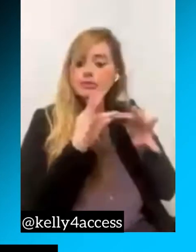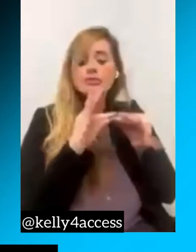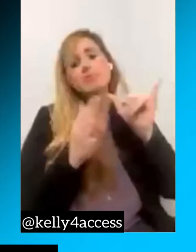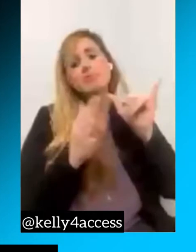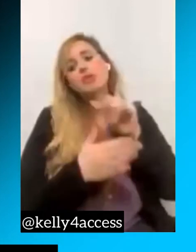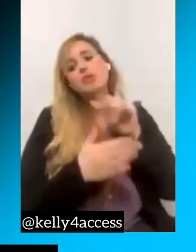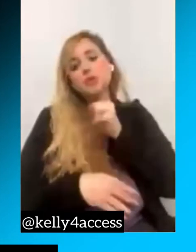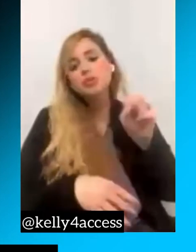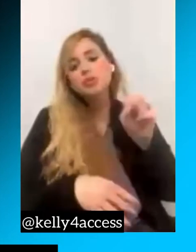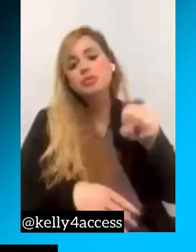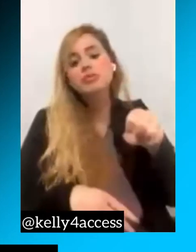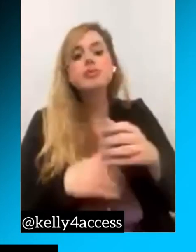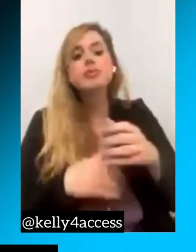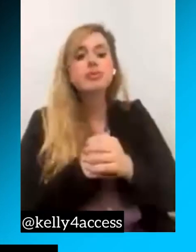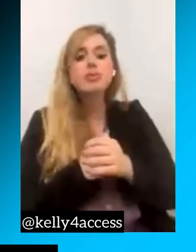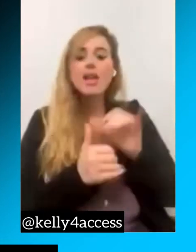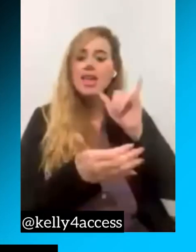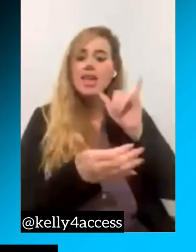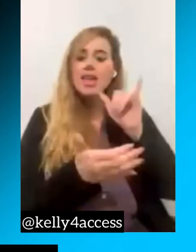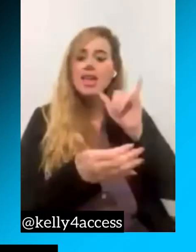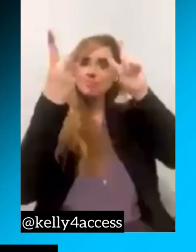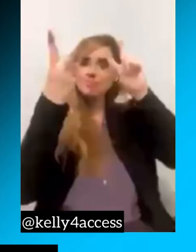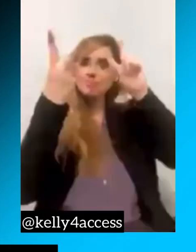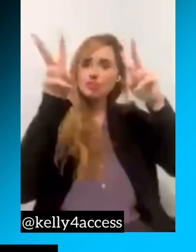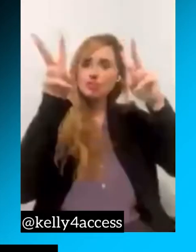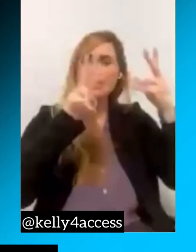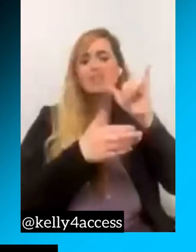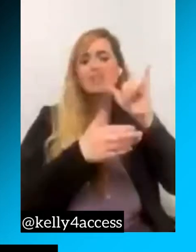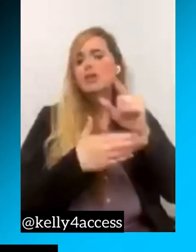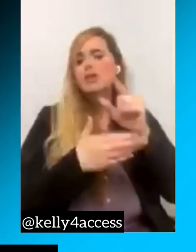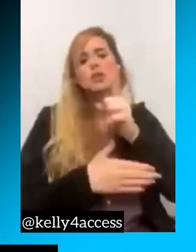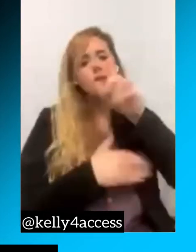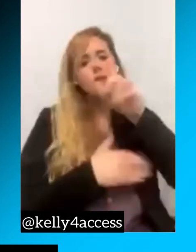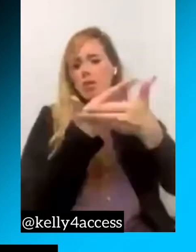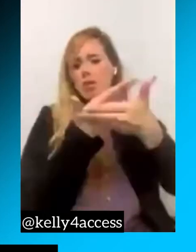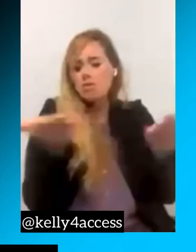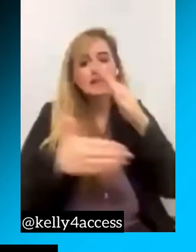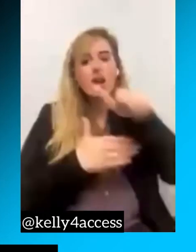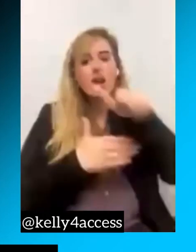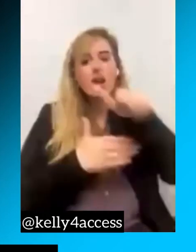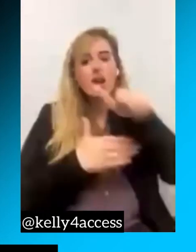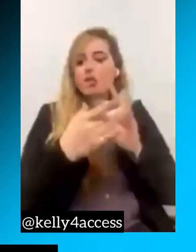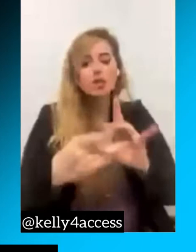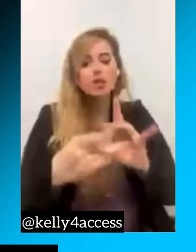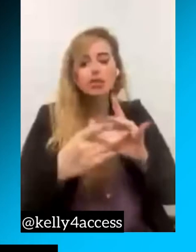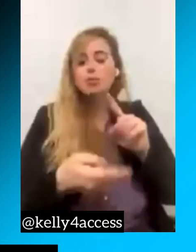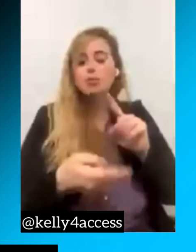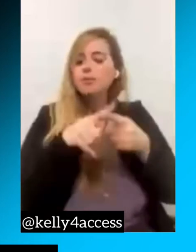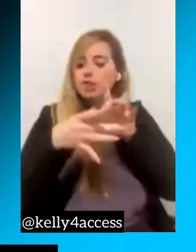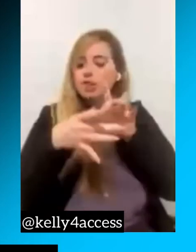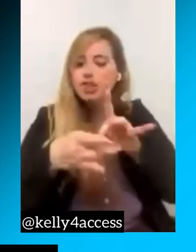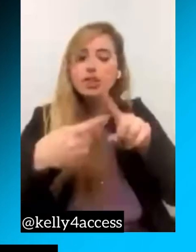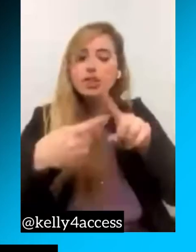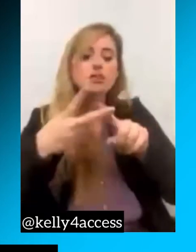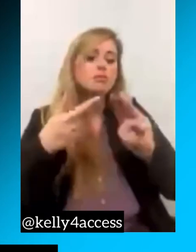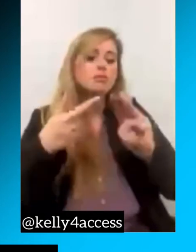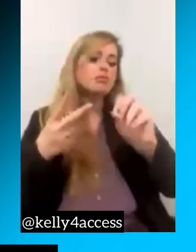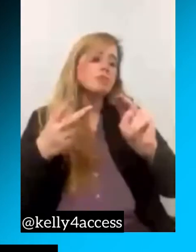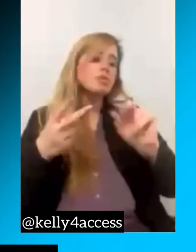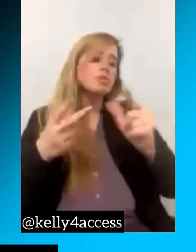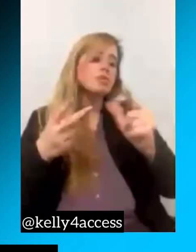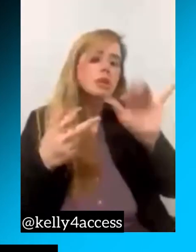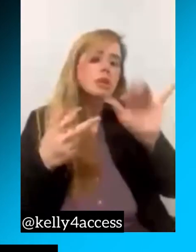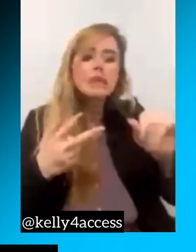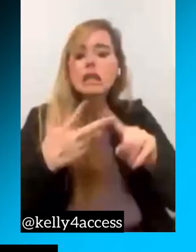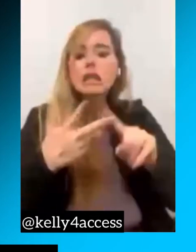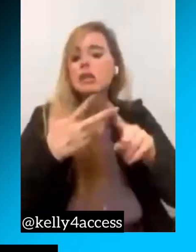that misconception is true of any friendships, monogamy, family relationships. Like, who knows if it'll